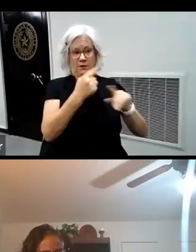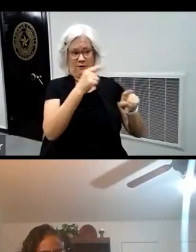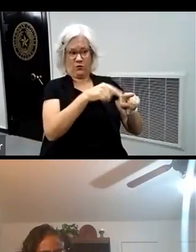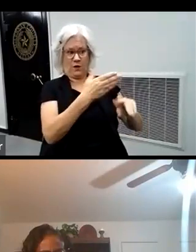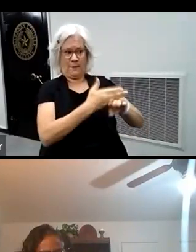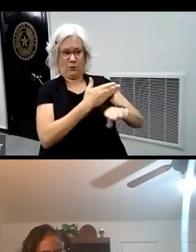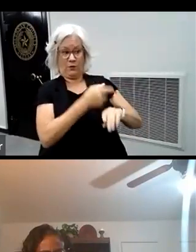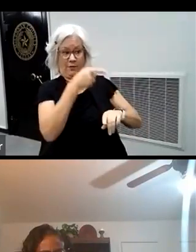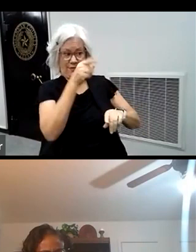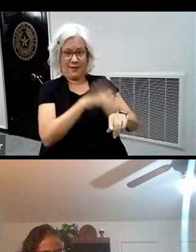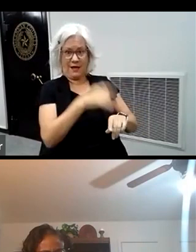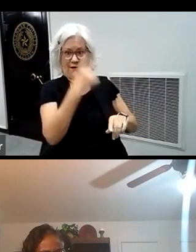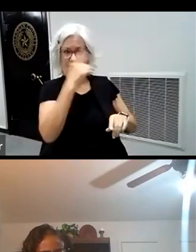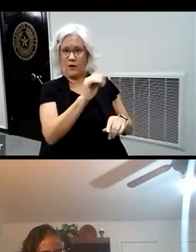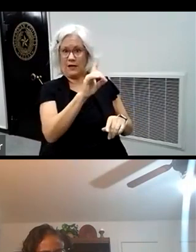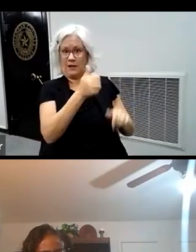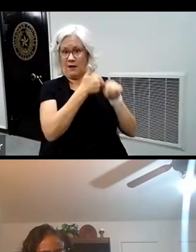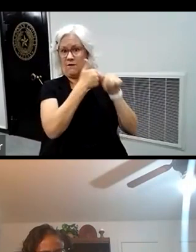that facility.